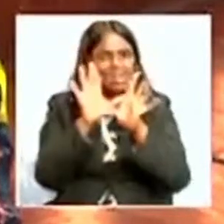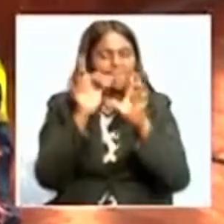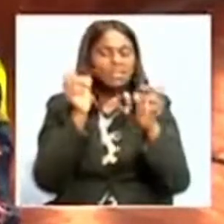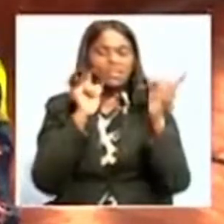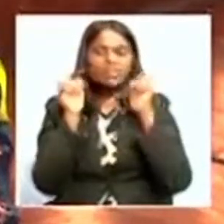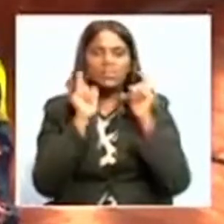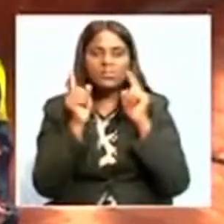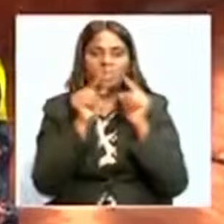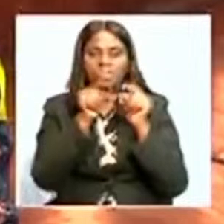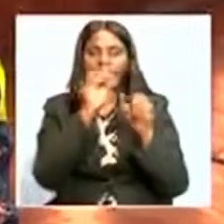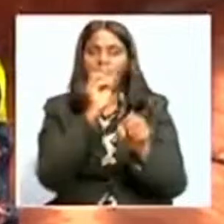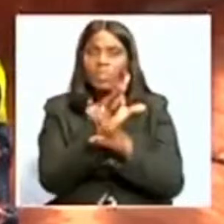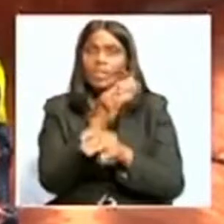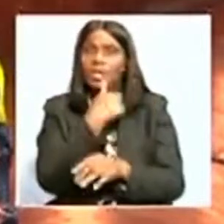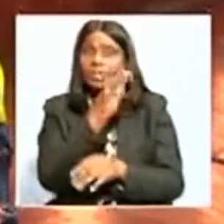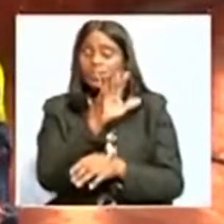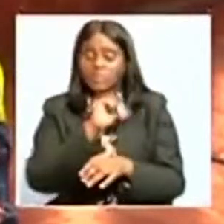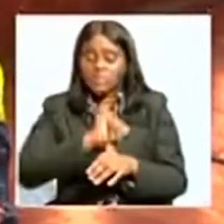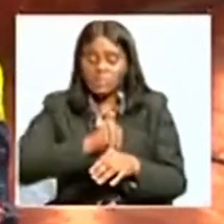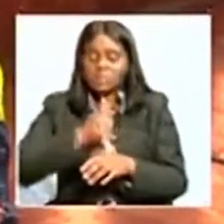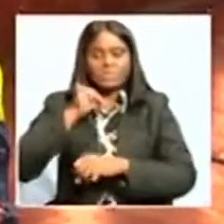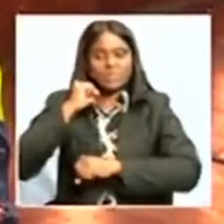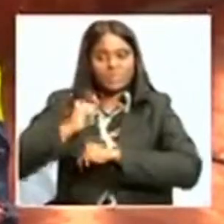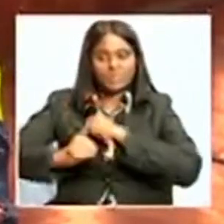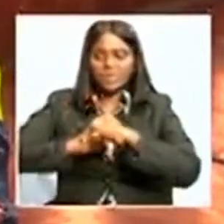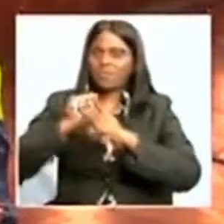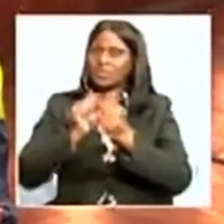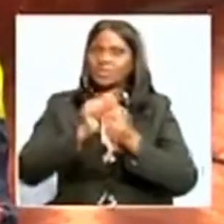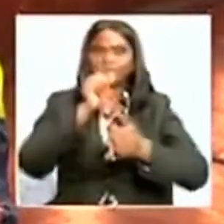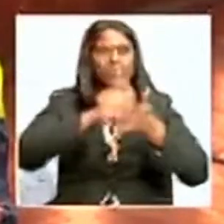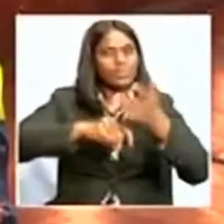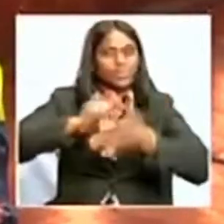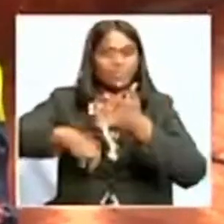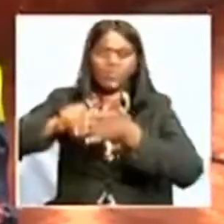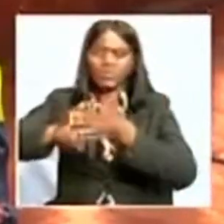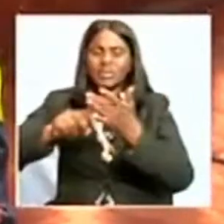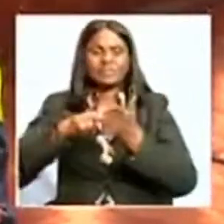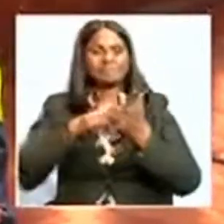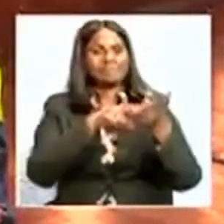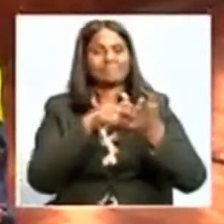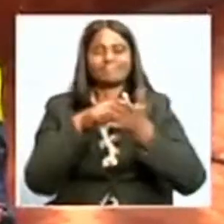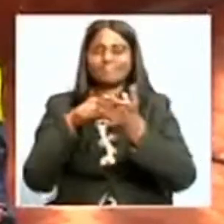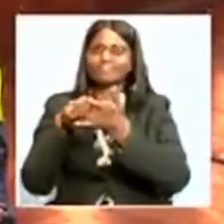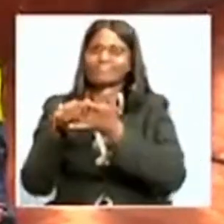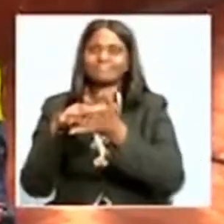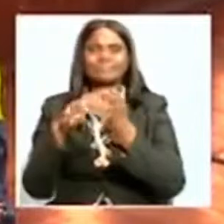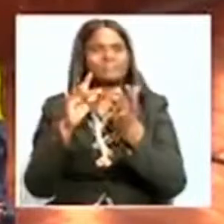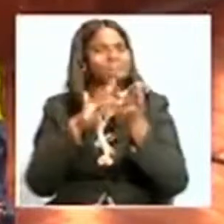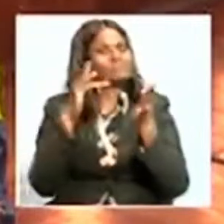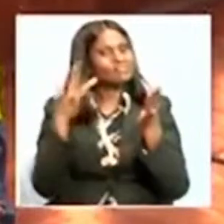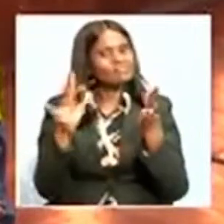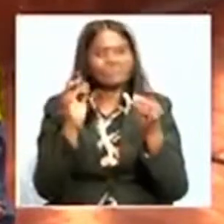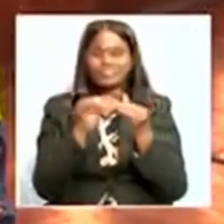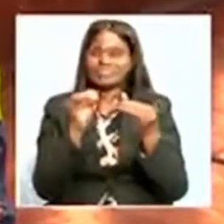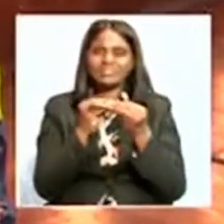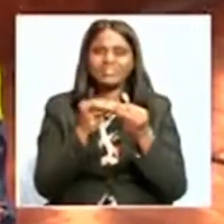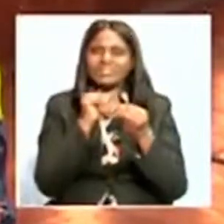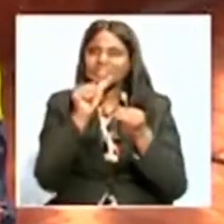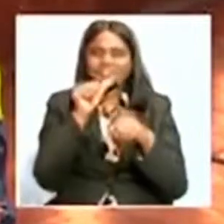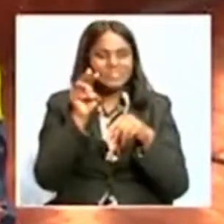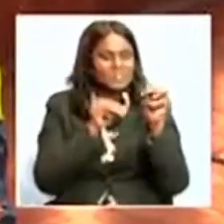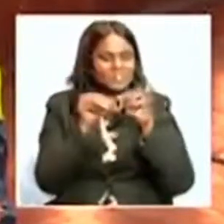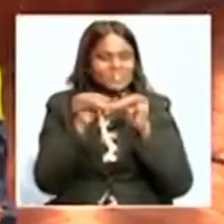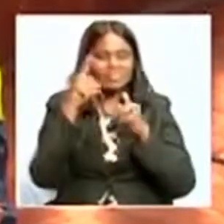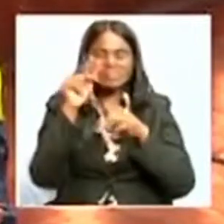reaction. Already we are suffering with prices of, transport being a bit unaffordable for